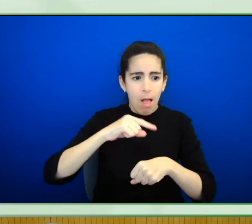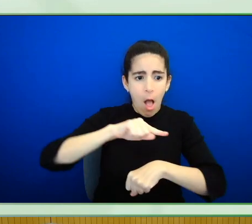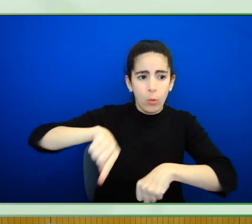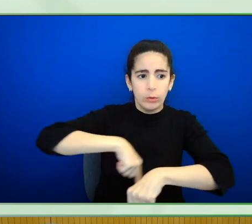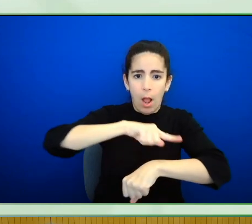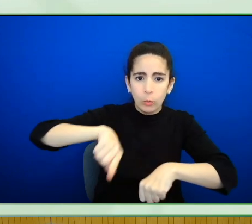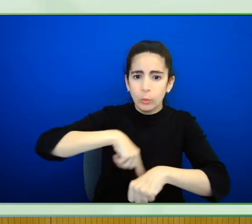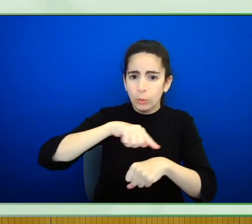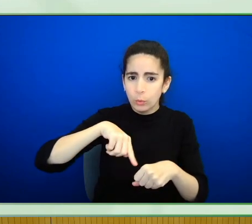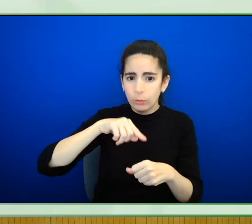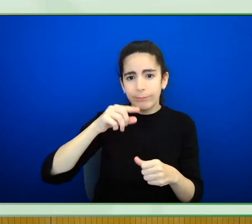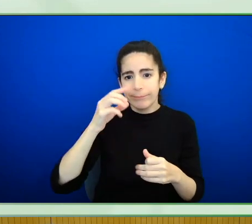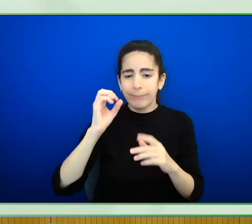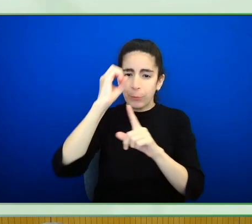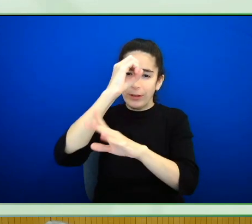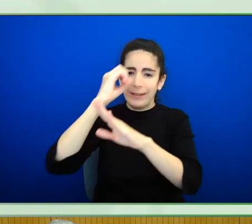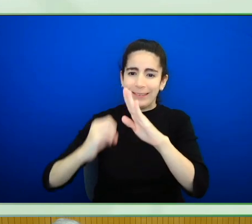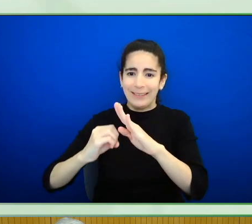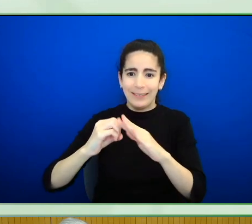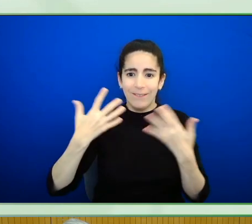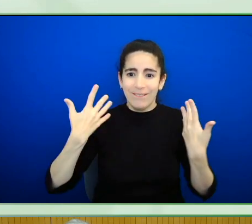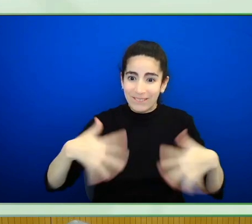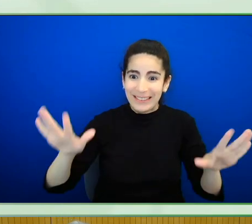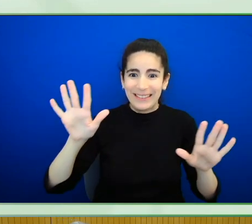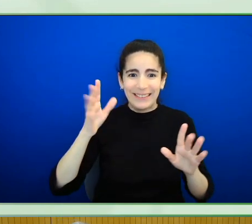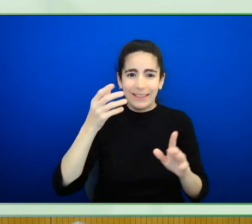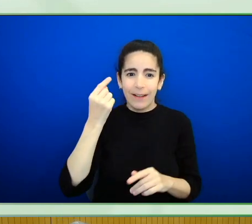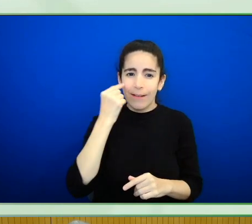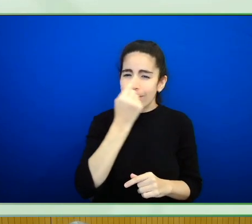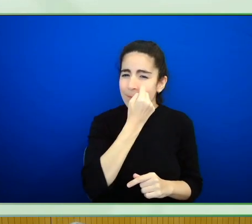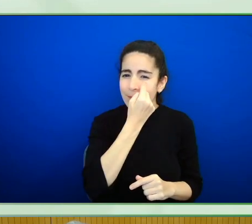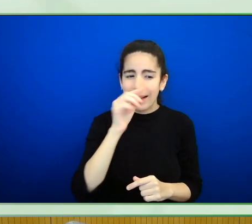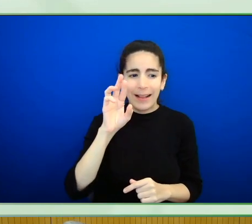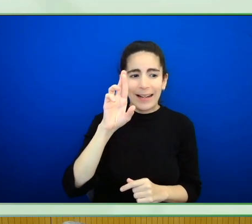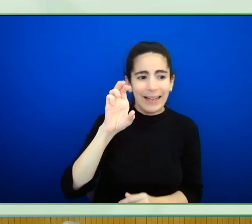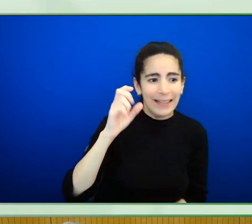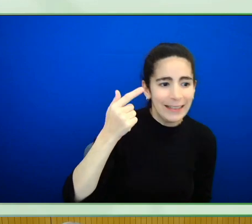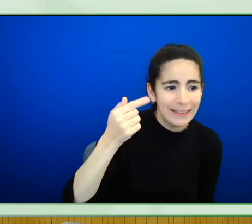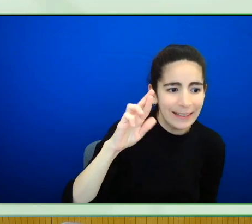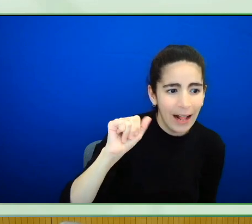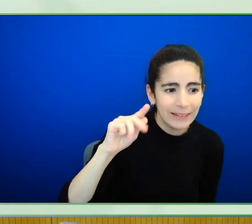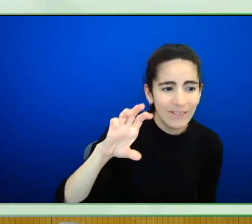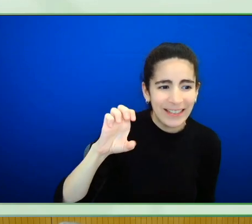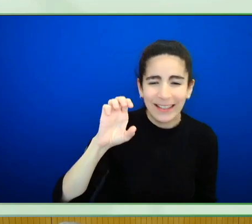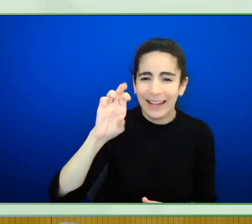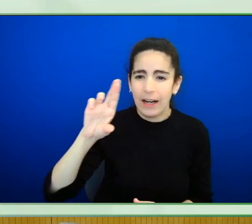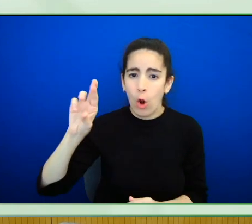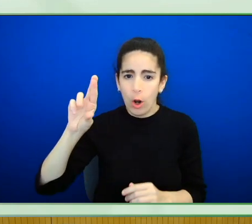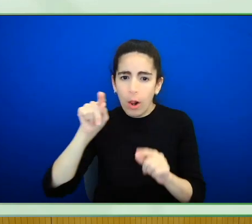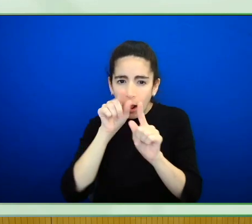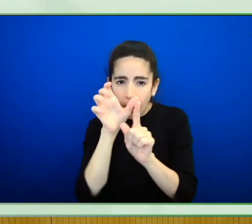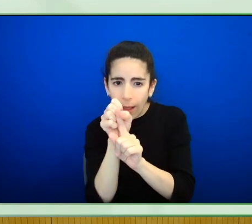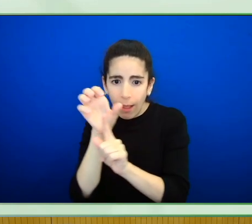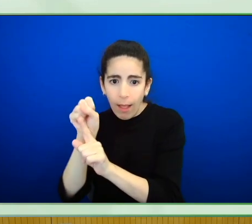who had refractive error, they were simply referred to district and sub-district hospital level. And the